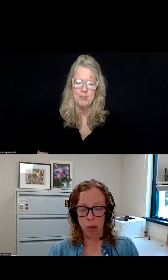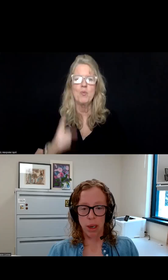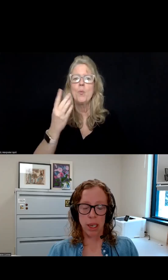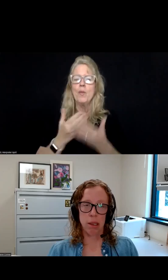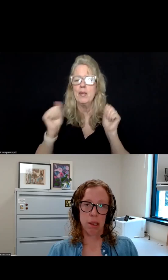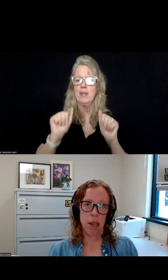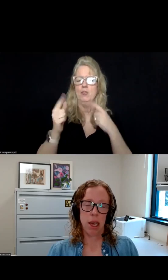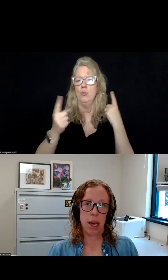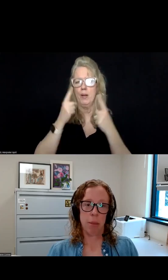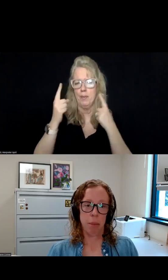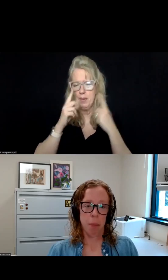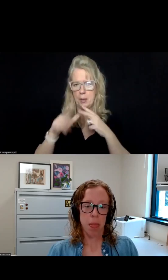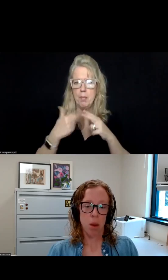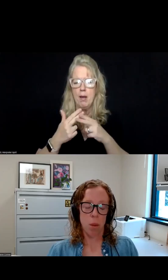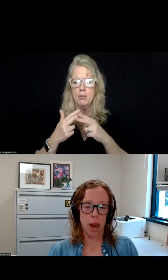about too is